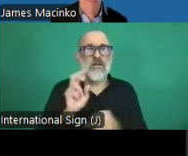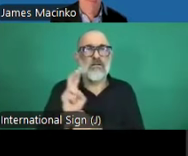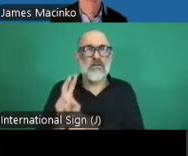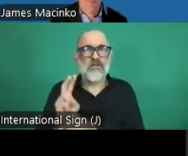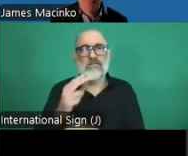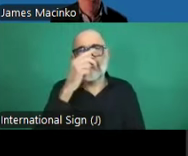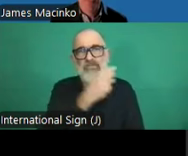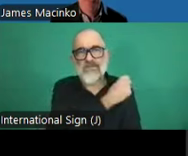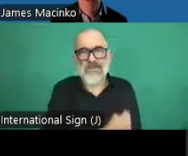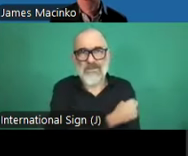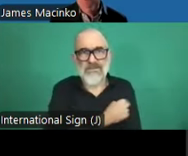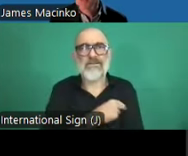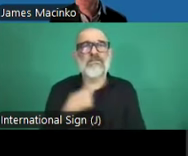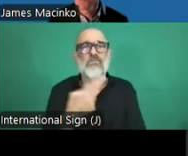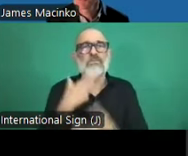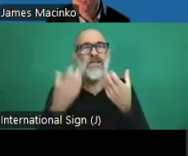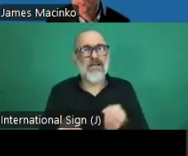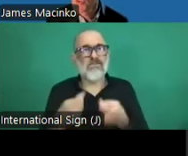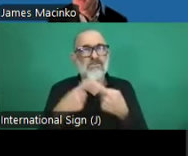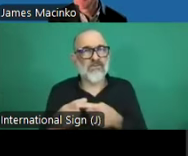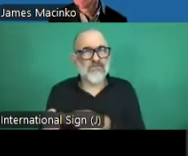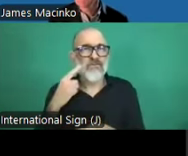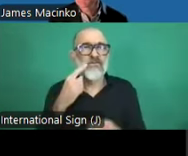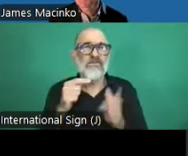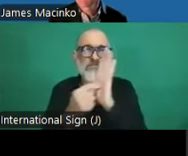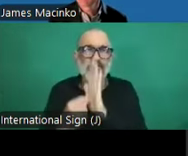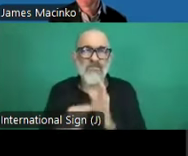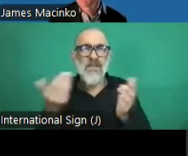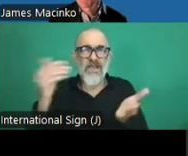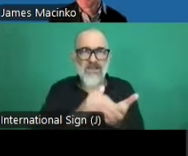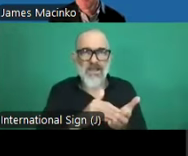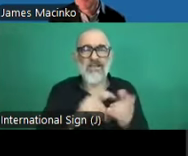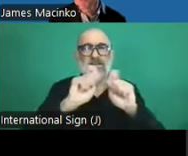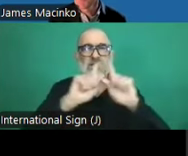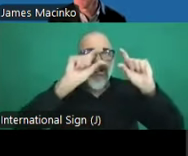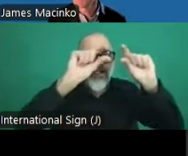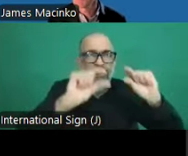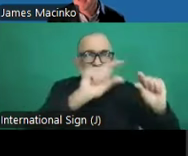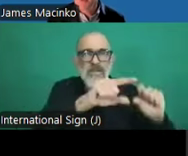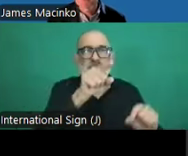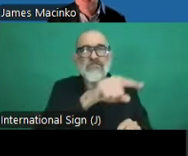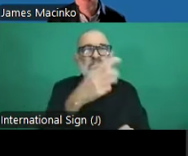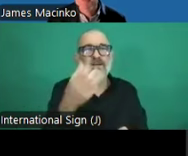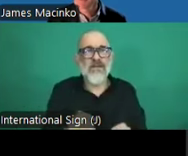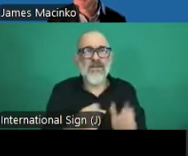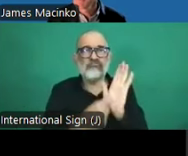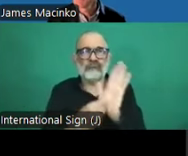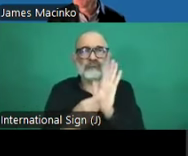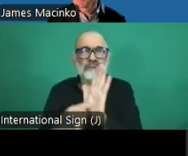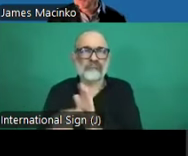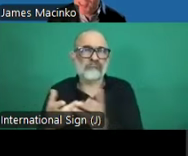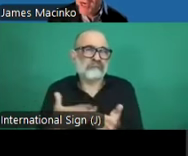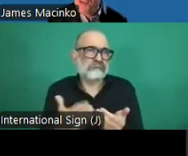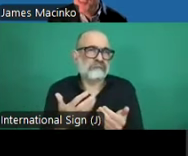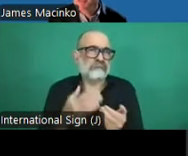subtlety. So I want to walk you through an exercise I did using a Brazil public health data set